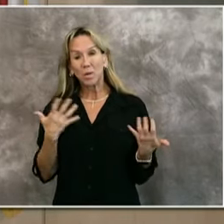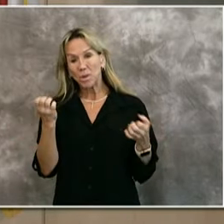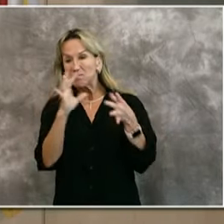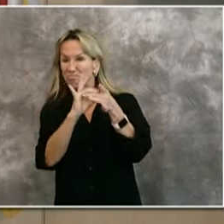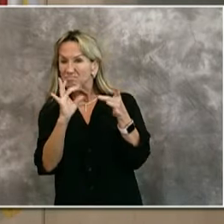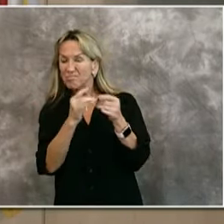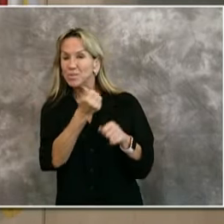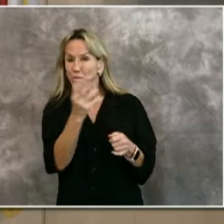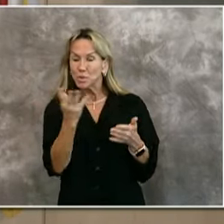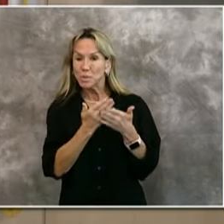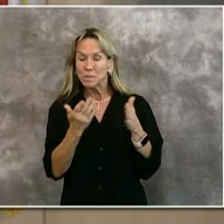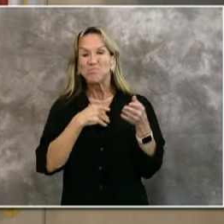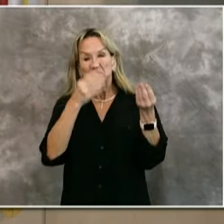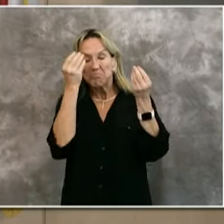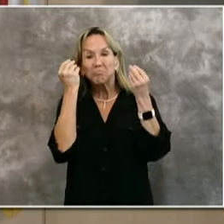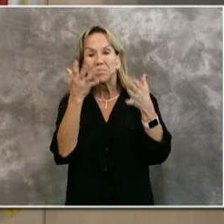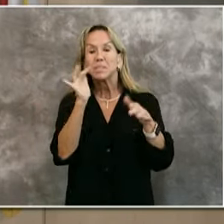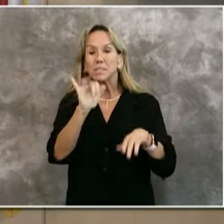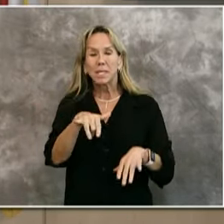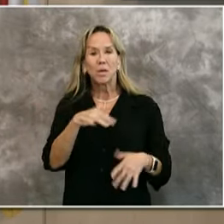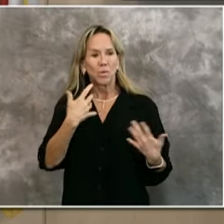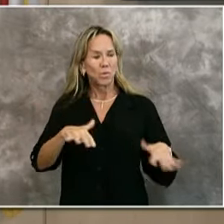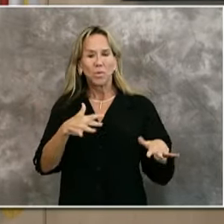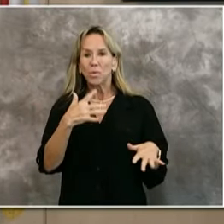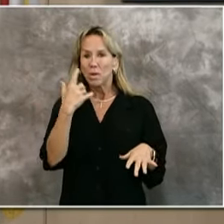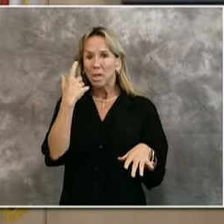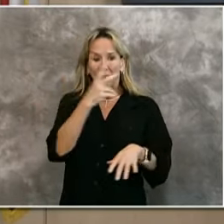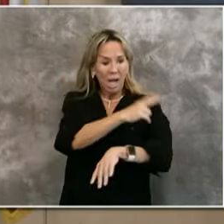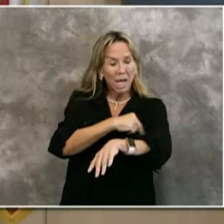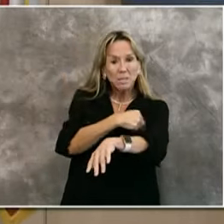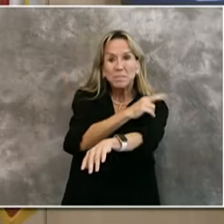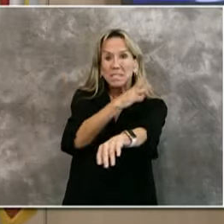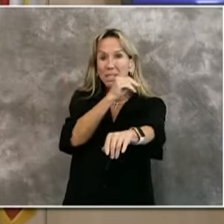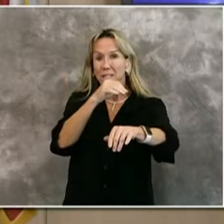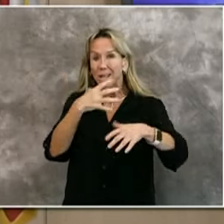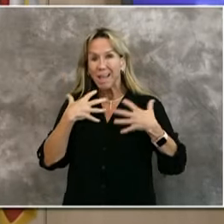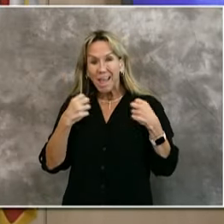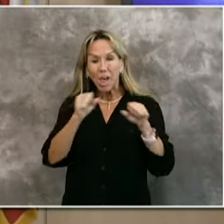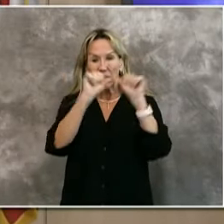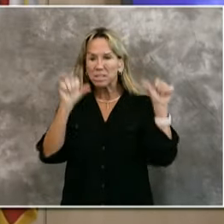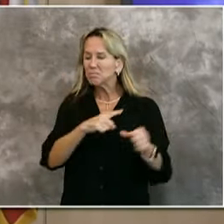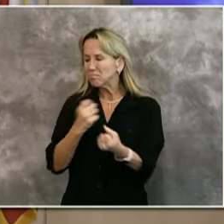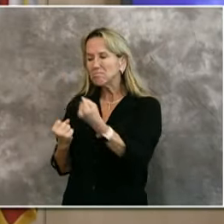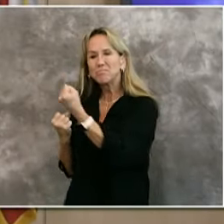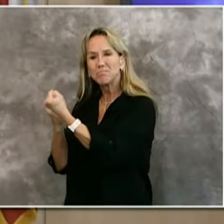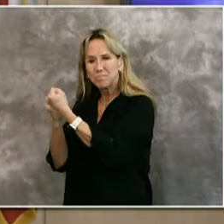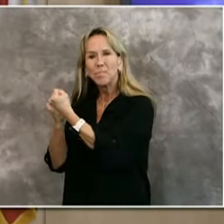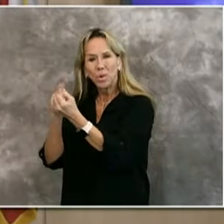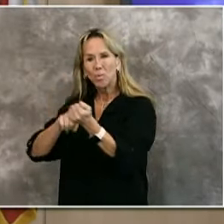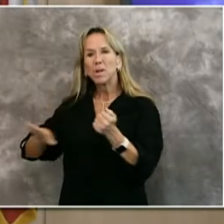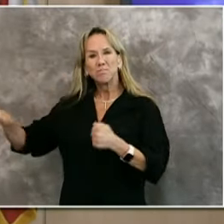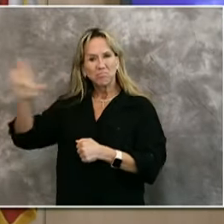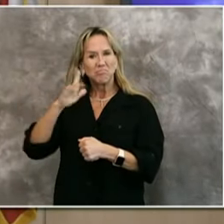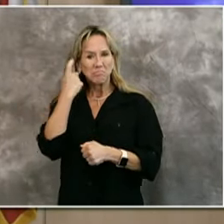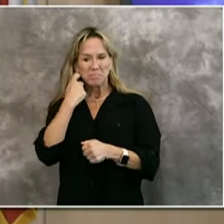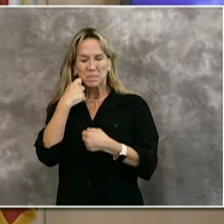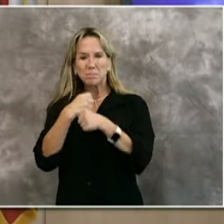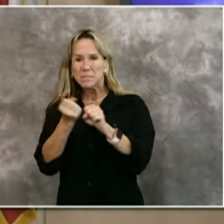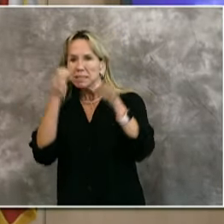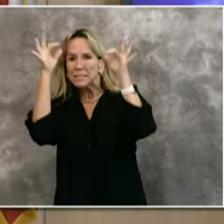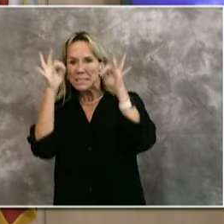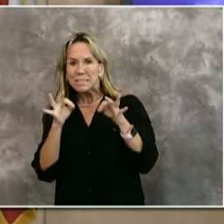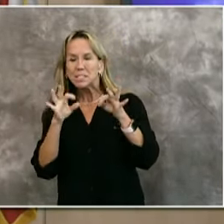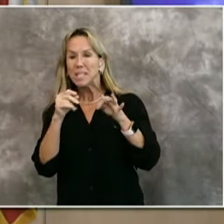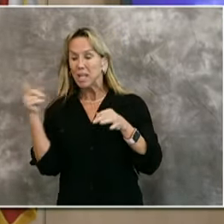our hospitals and health systems strongly support the recent public health orders. We definitely support Dr. Wooten and the decisions that have been made